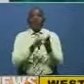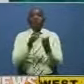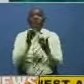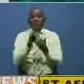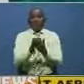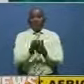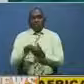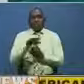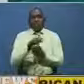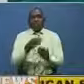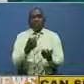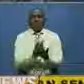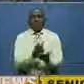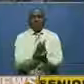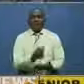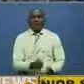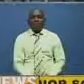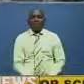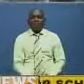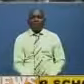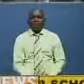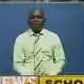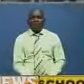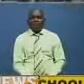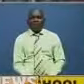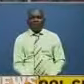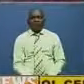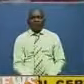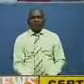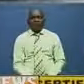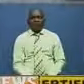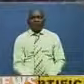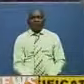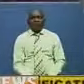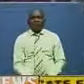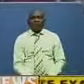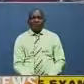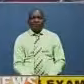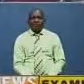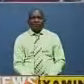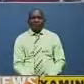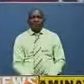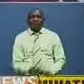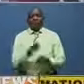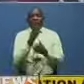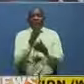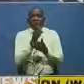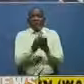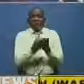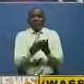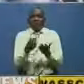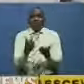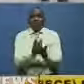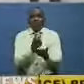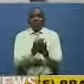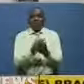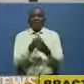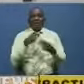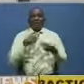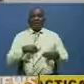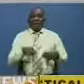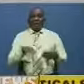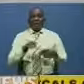across the country. The outbreak of the coronavirus exposed some vulnerabilities in the country's health sector.